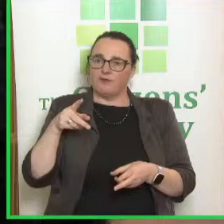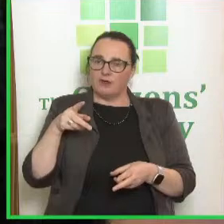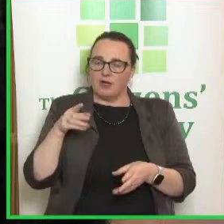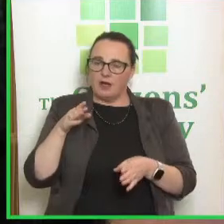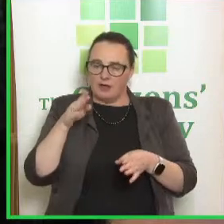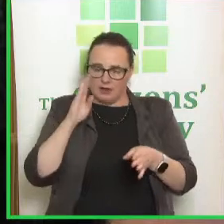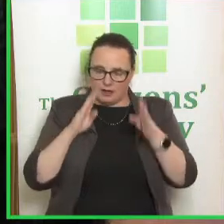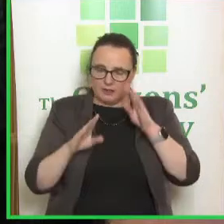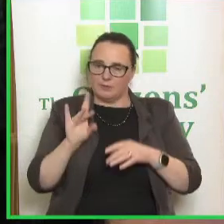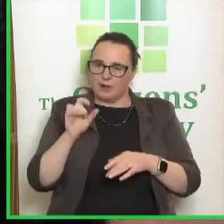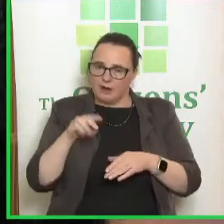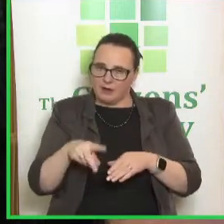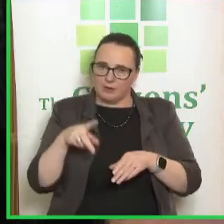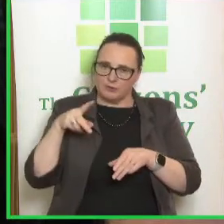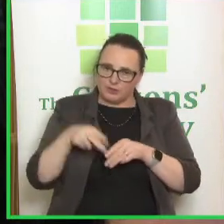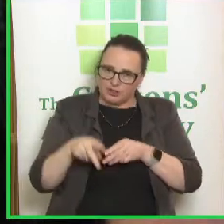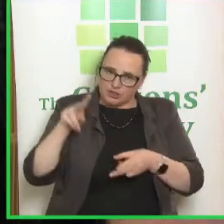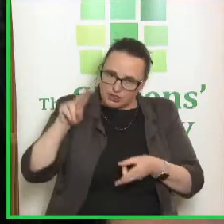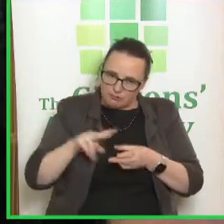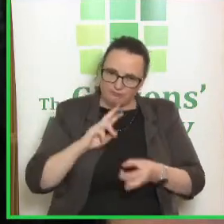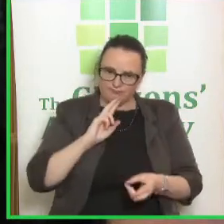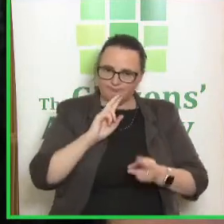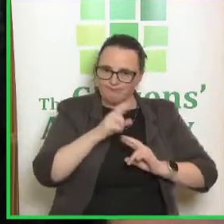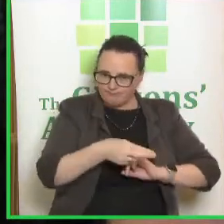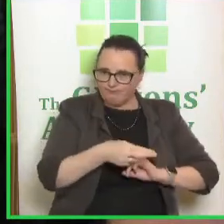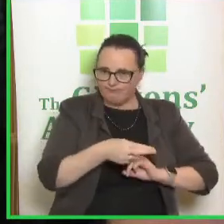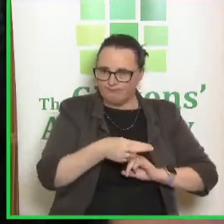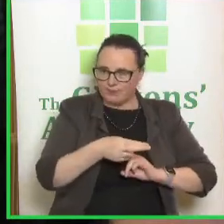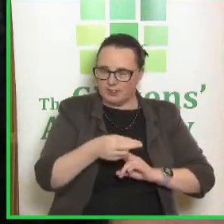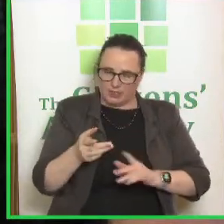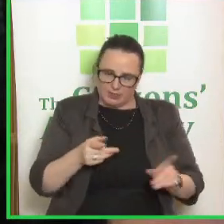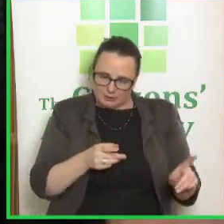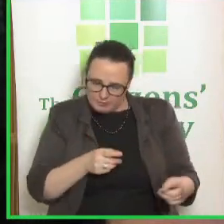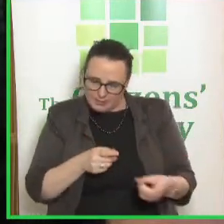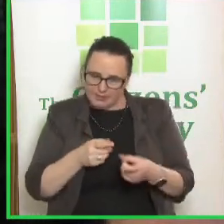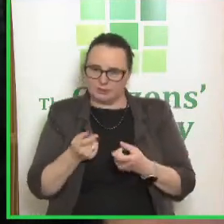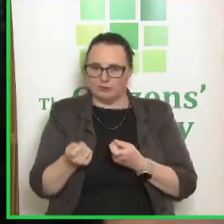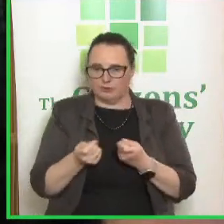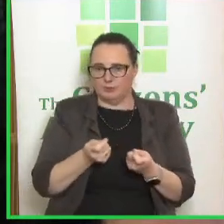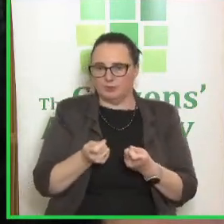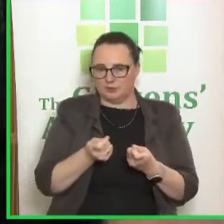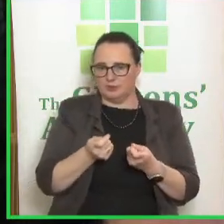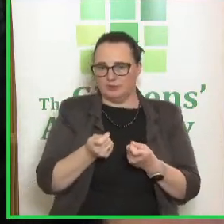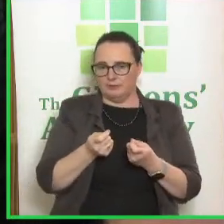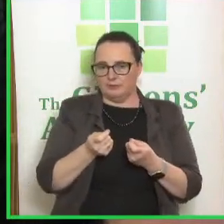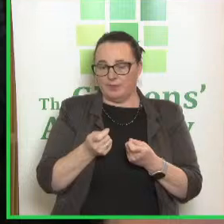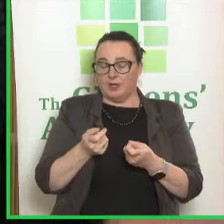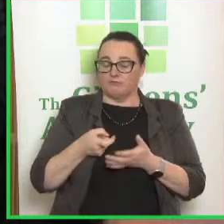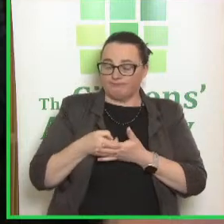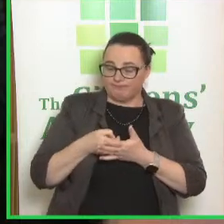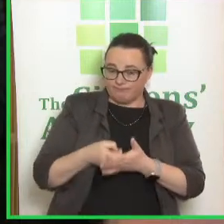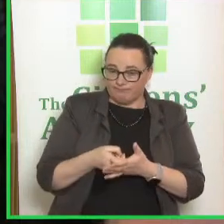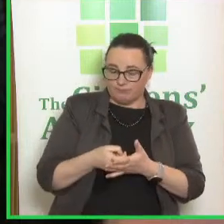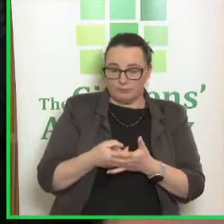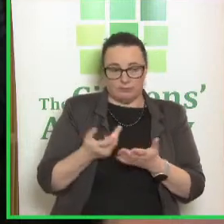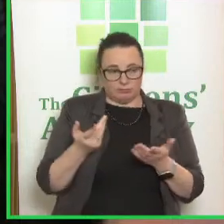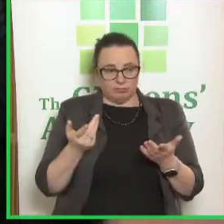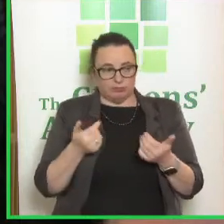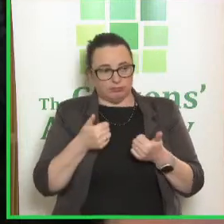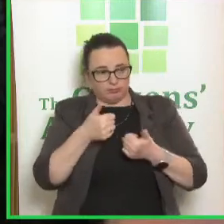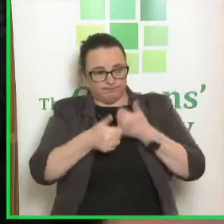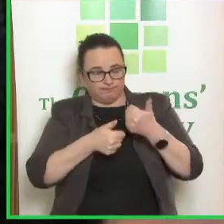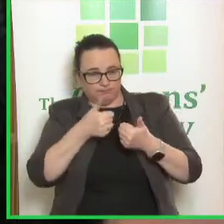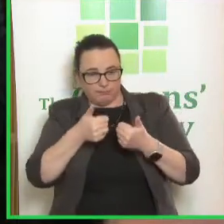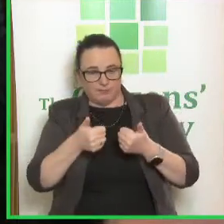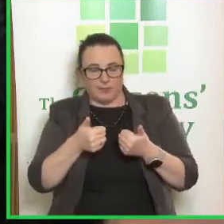getting people into treatment and the provision of naloxone. So I really welcome the recommendations. I point out that the fact